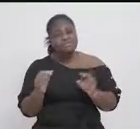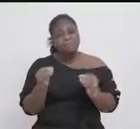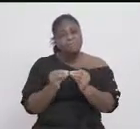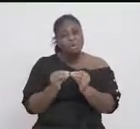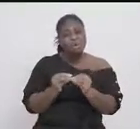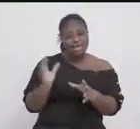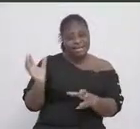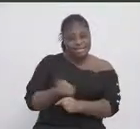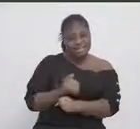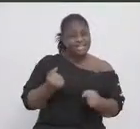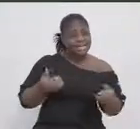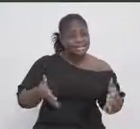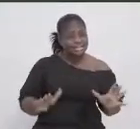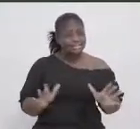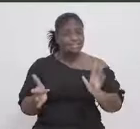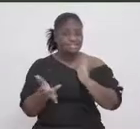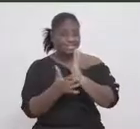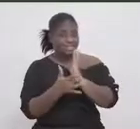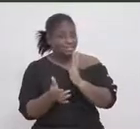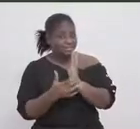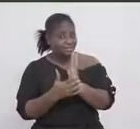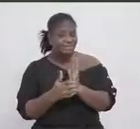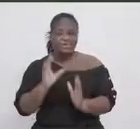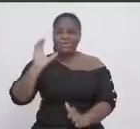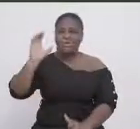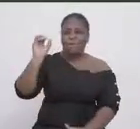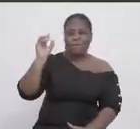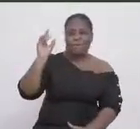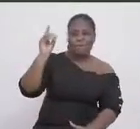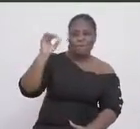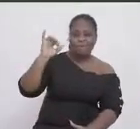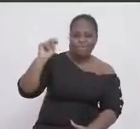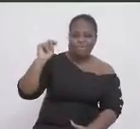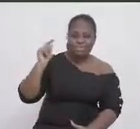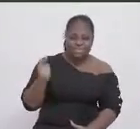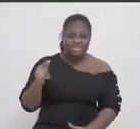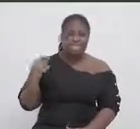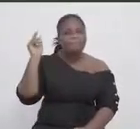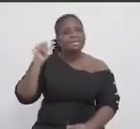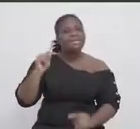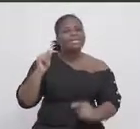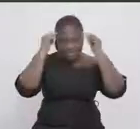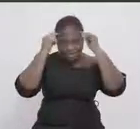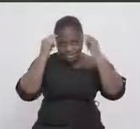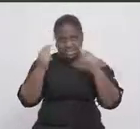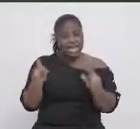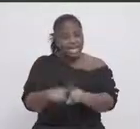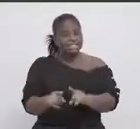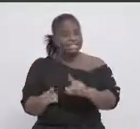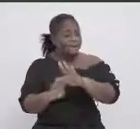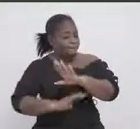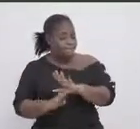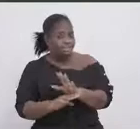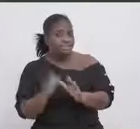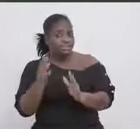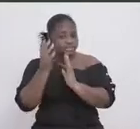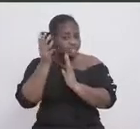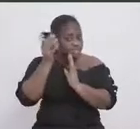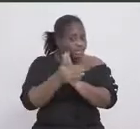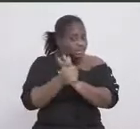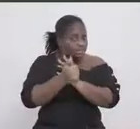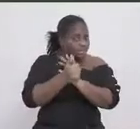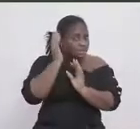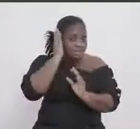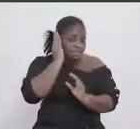gaining access to technology, coding should be considered a basic skill to enable consumers